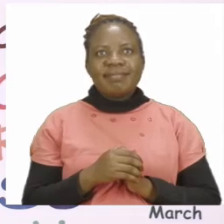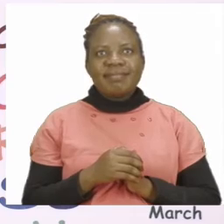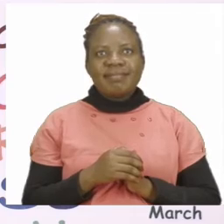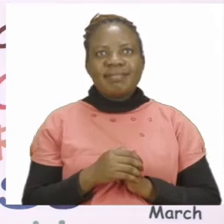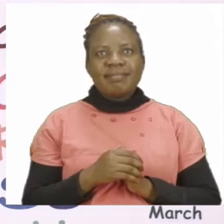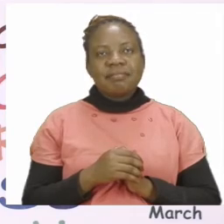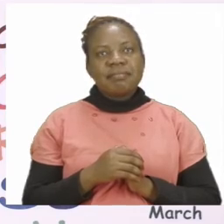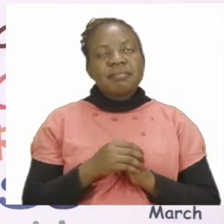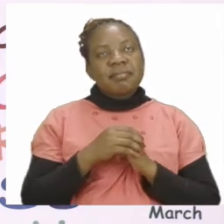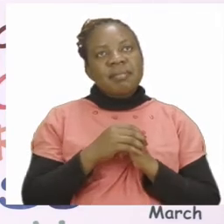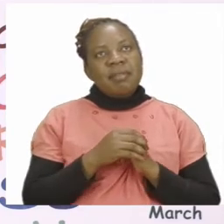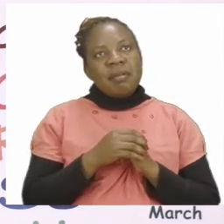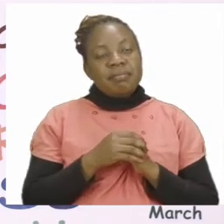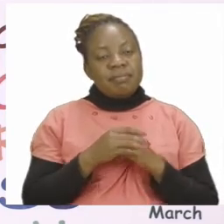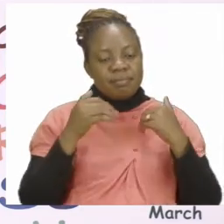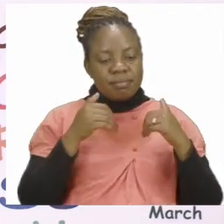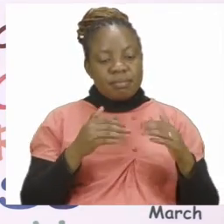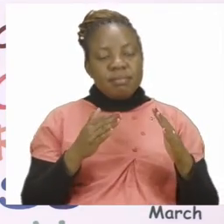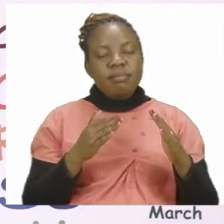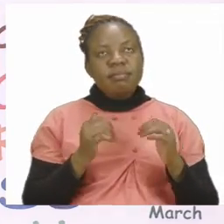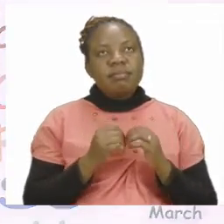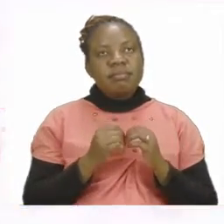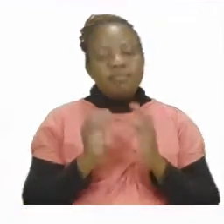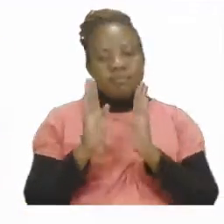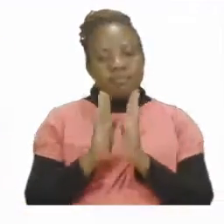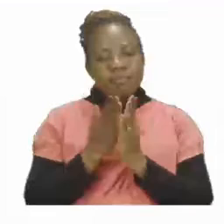Now we start our lesson on page 3.